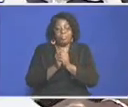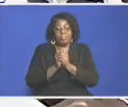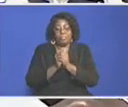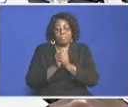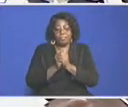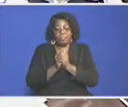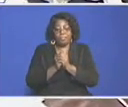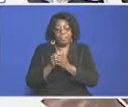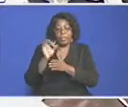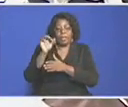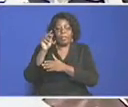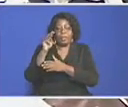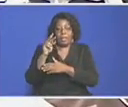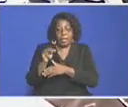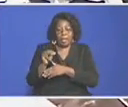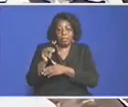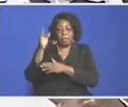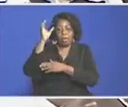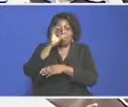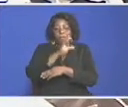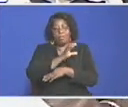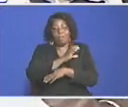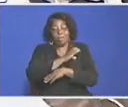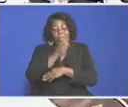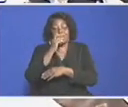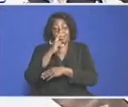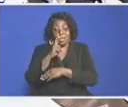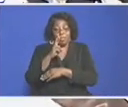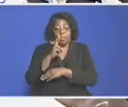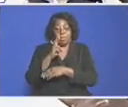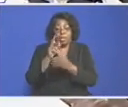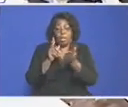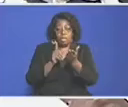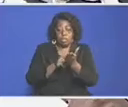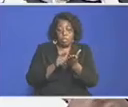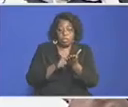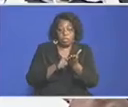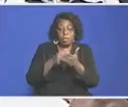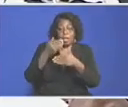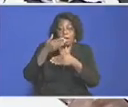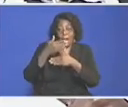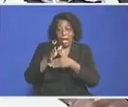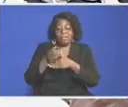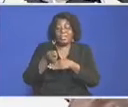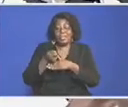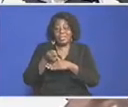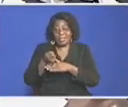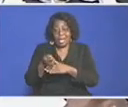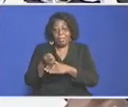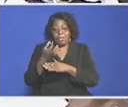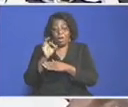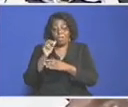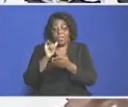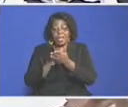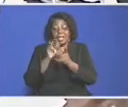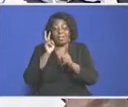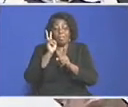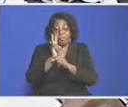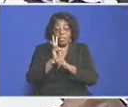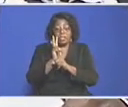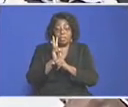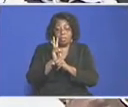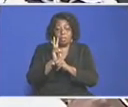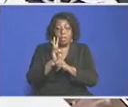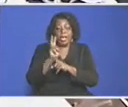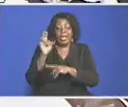The Free National Movement chairman, Carl Kalmer Sr., issuing a release following the fatal stabbing of the victim in the